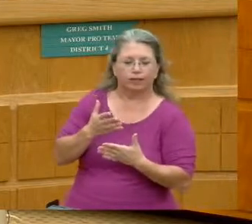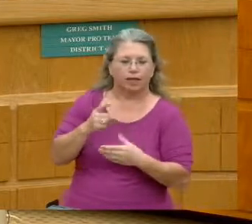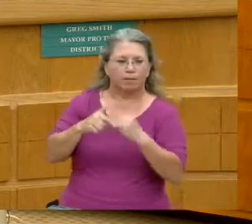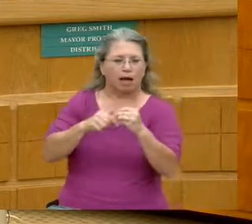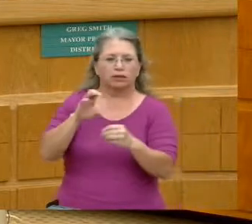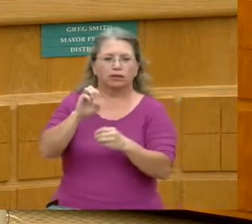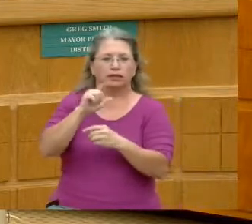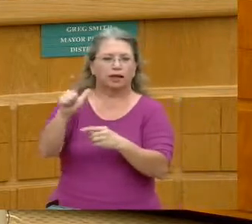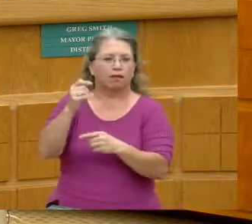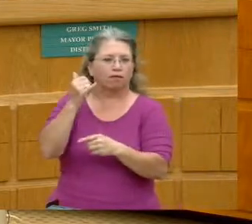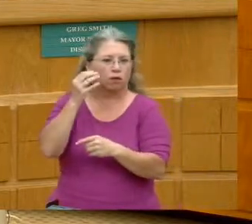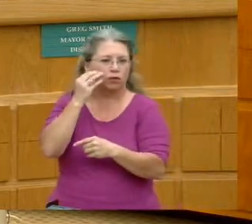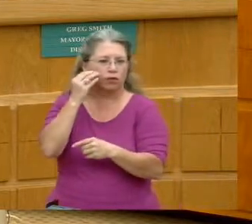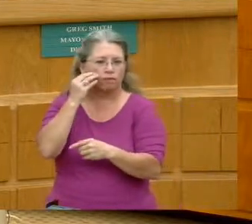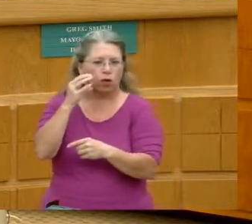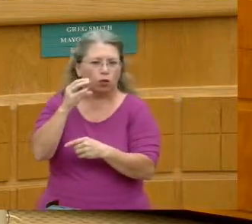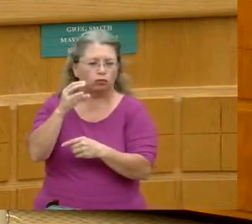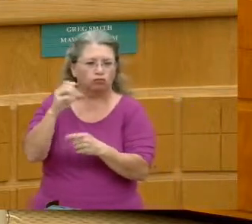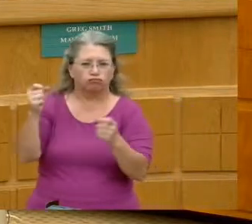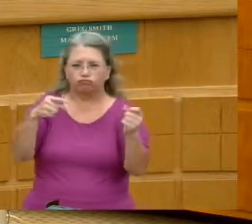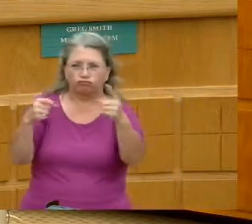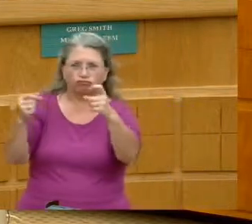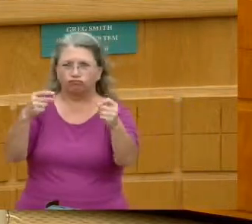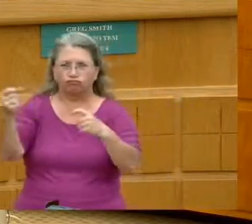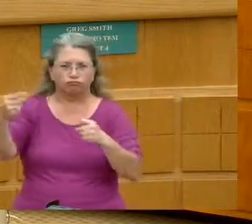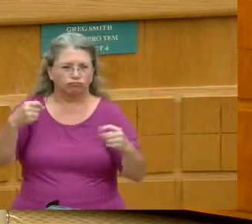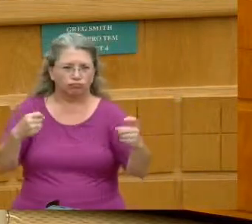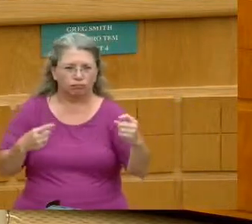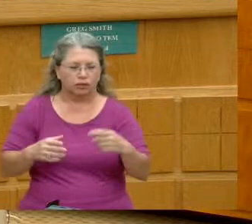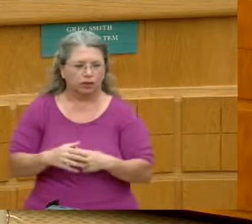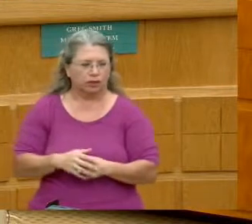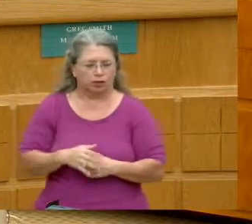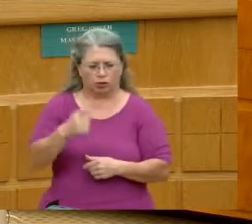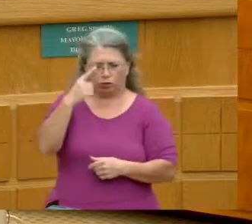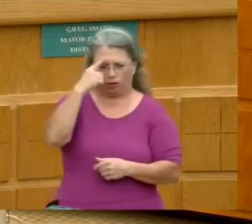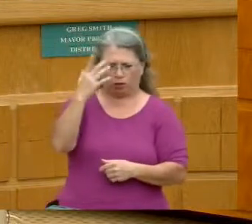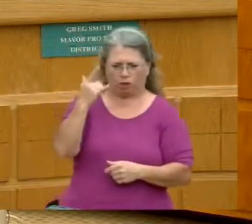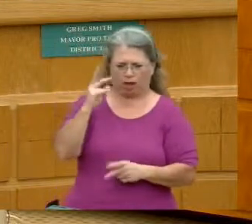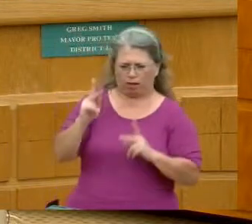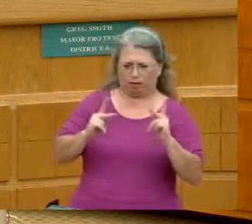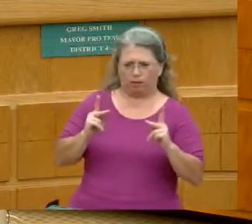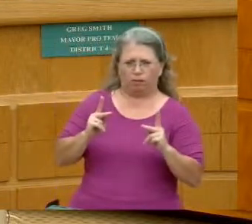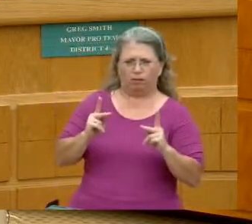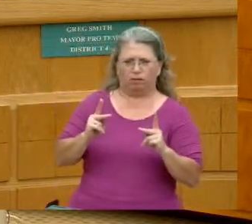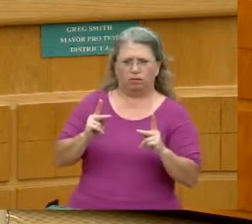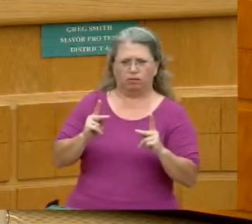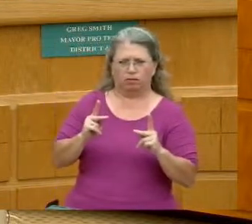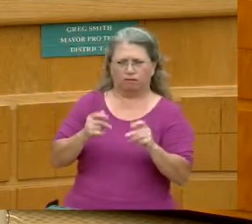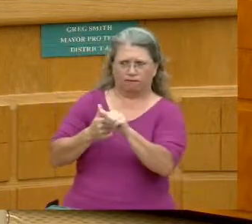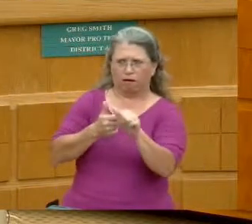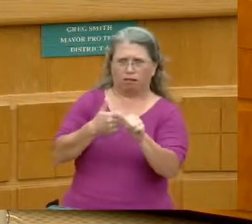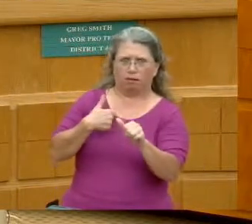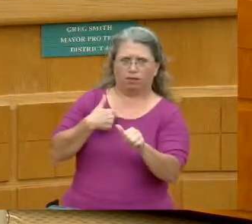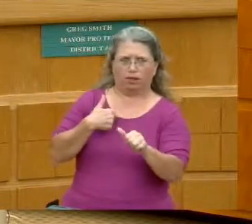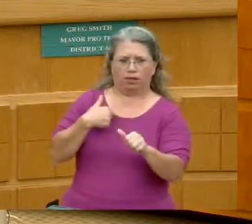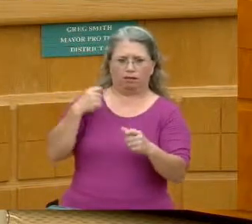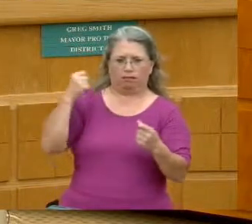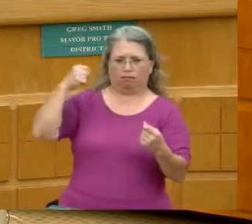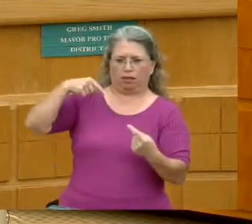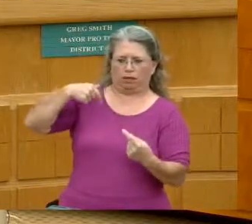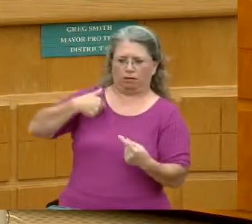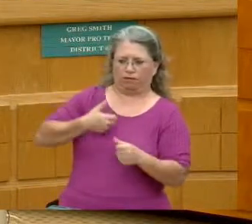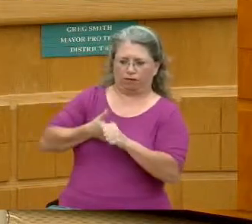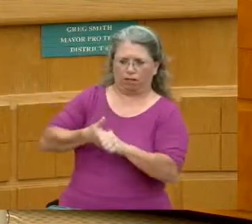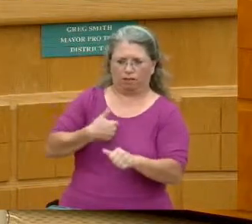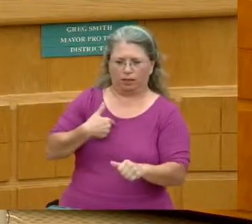me? Well, as soon as you use Google Maps and you click OK and let it use your GPS, it's going to be tracking you.